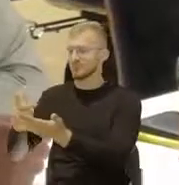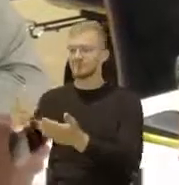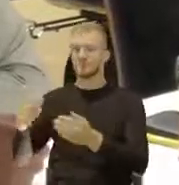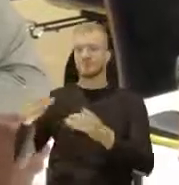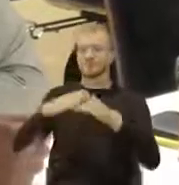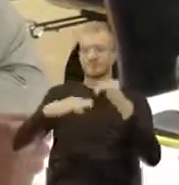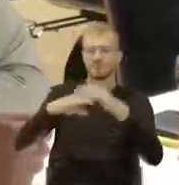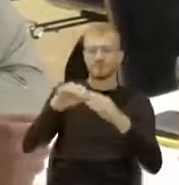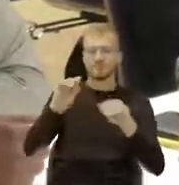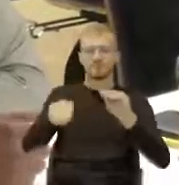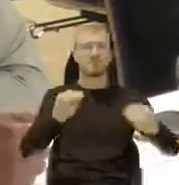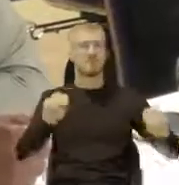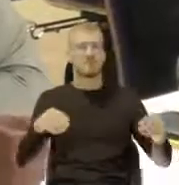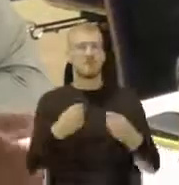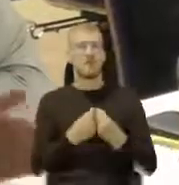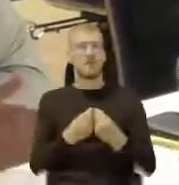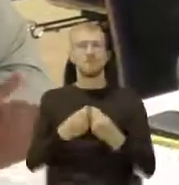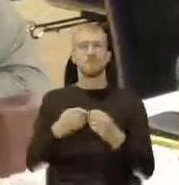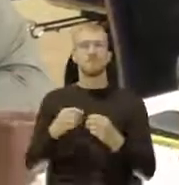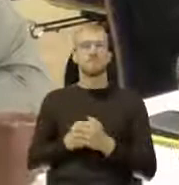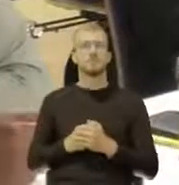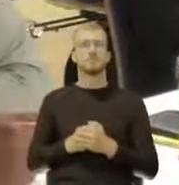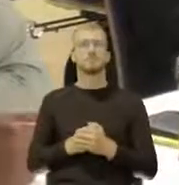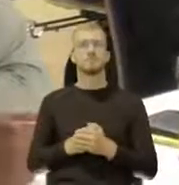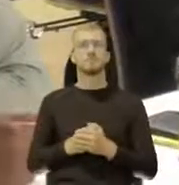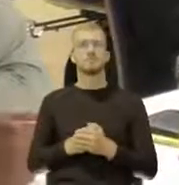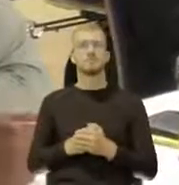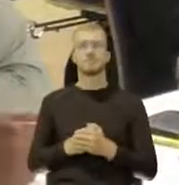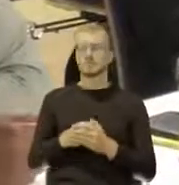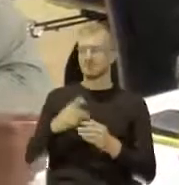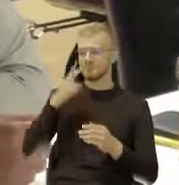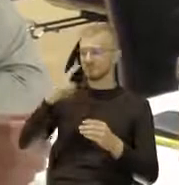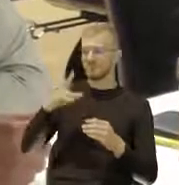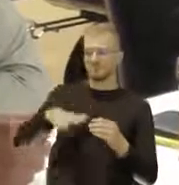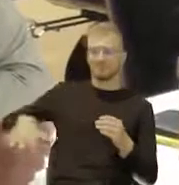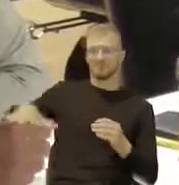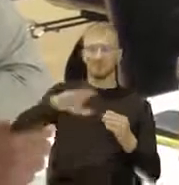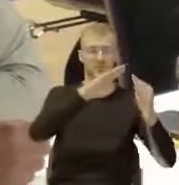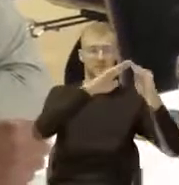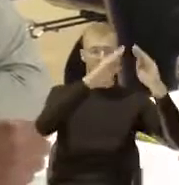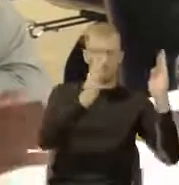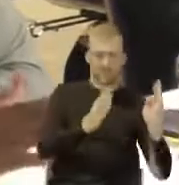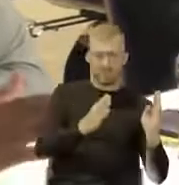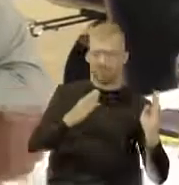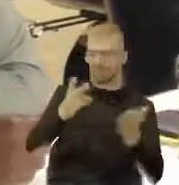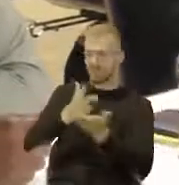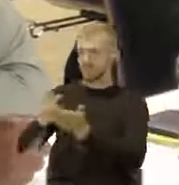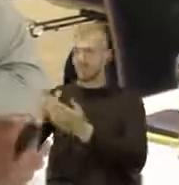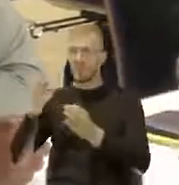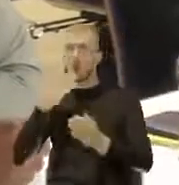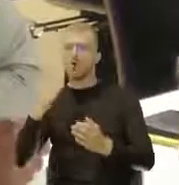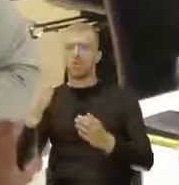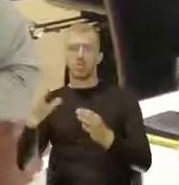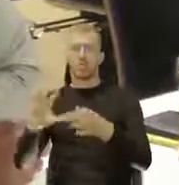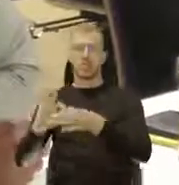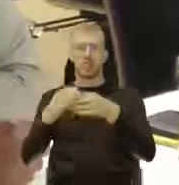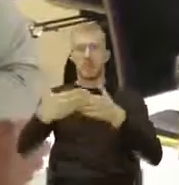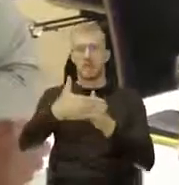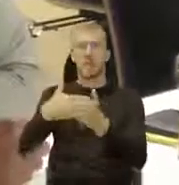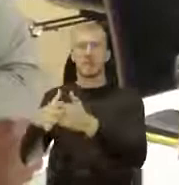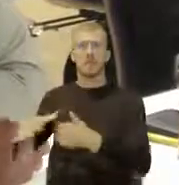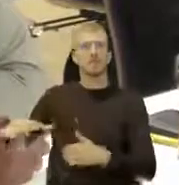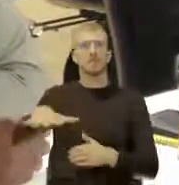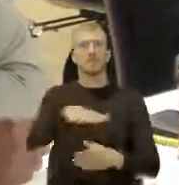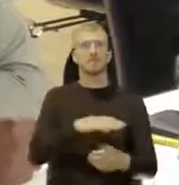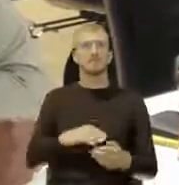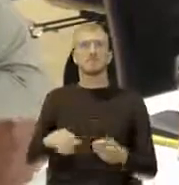on-street parking, and that will make transportation and movement of people very easy and again.